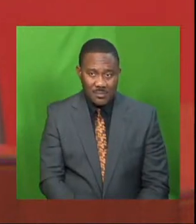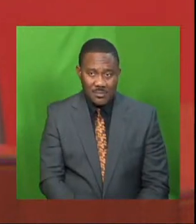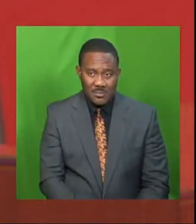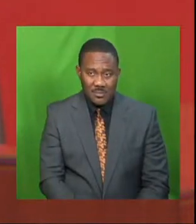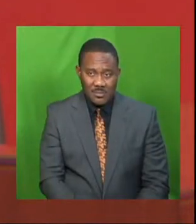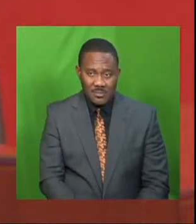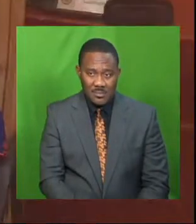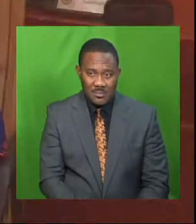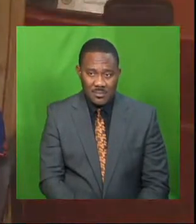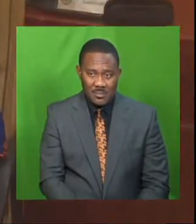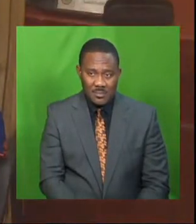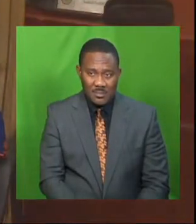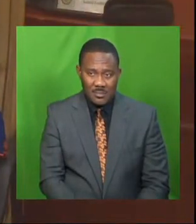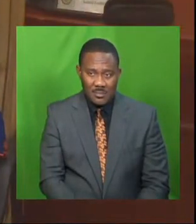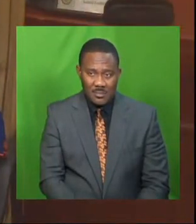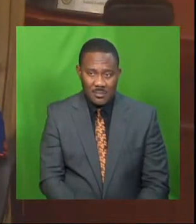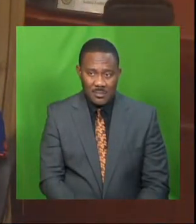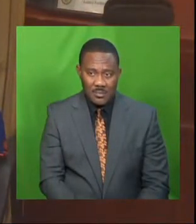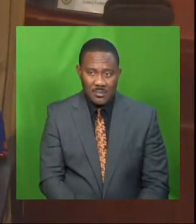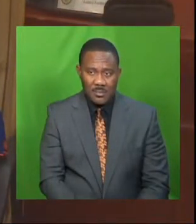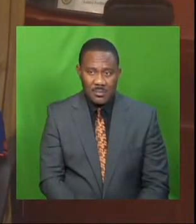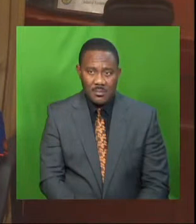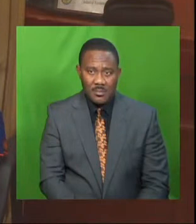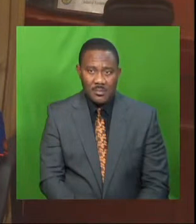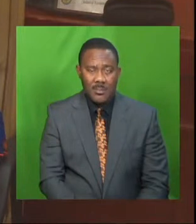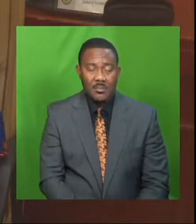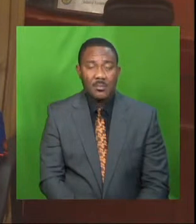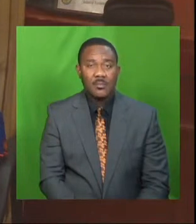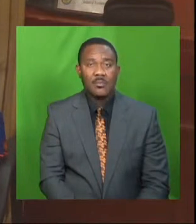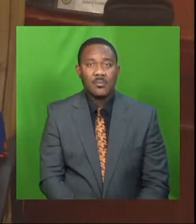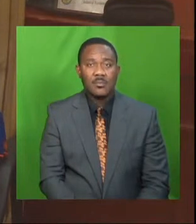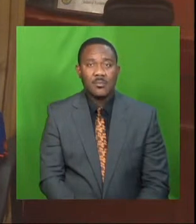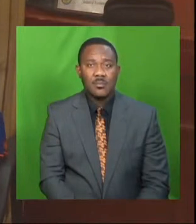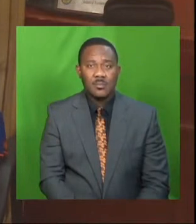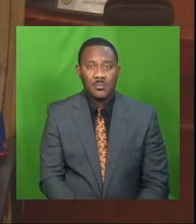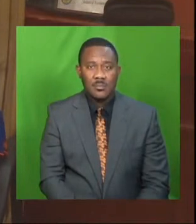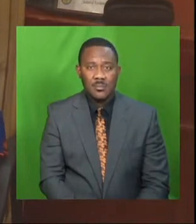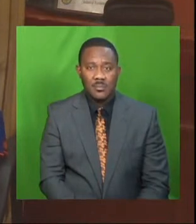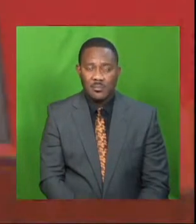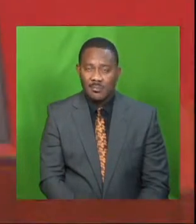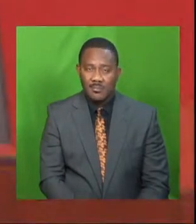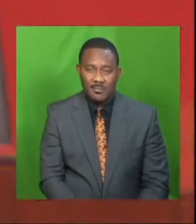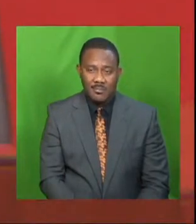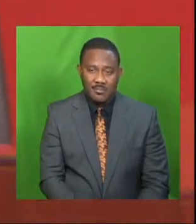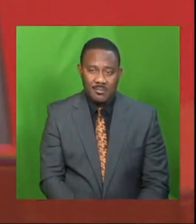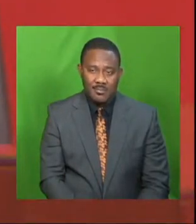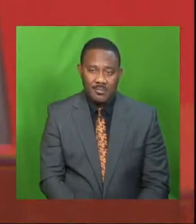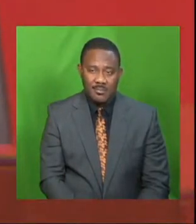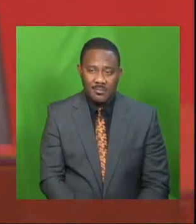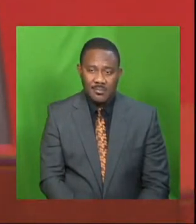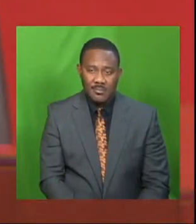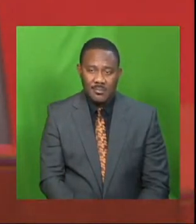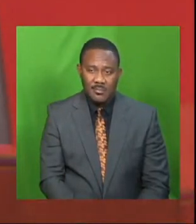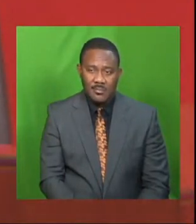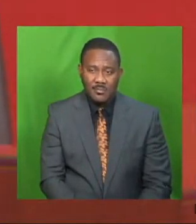He's just advertising for support. Let's move to question